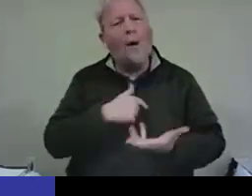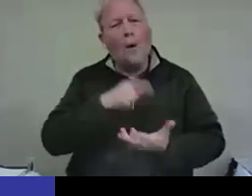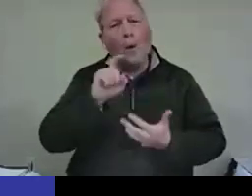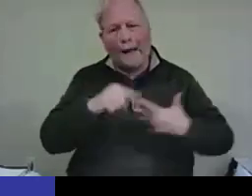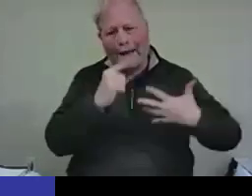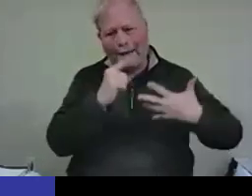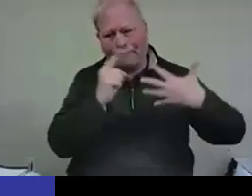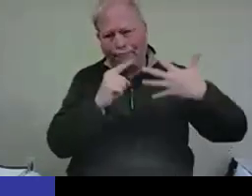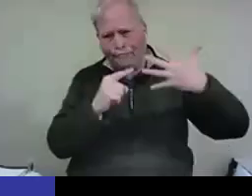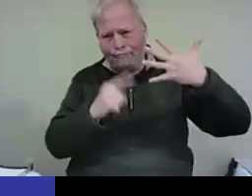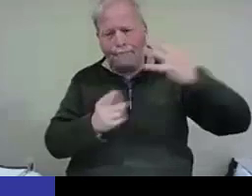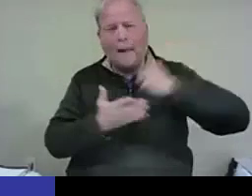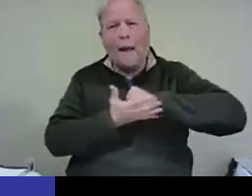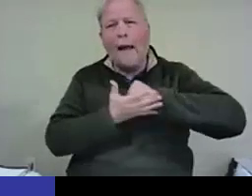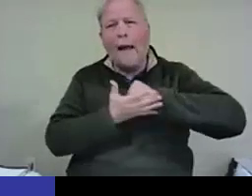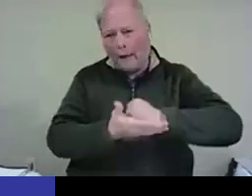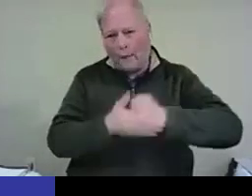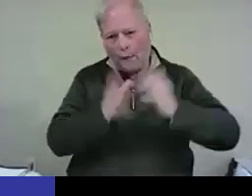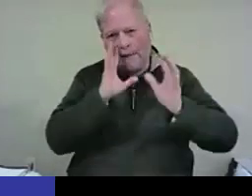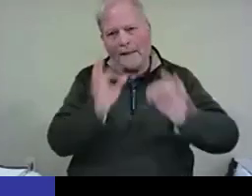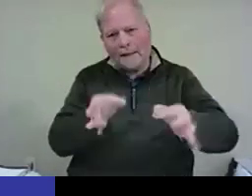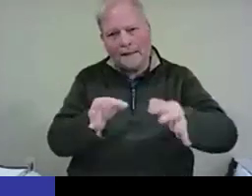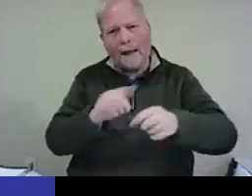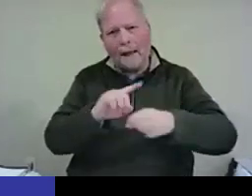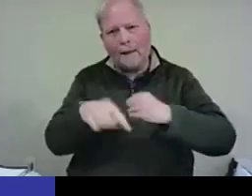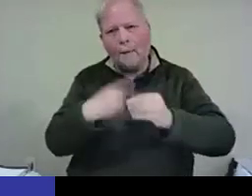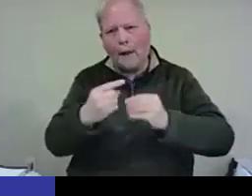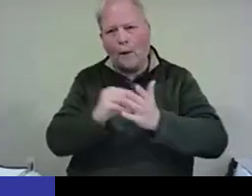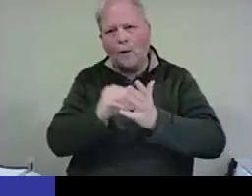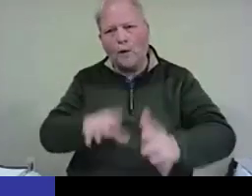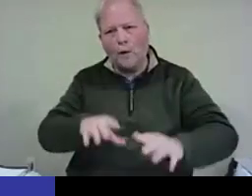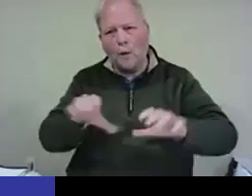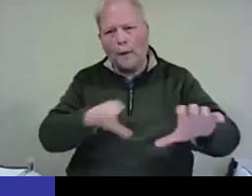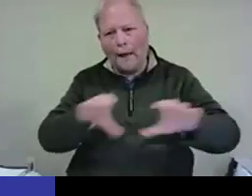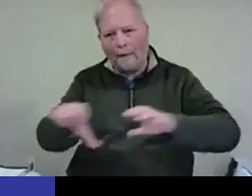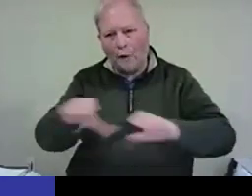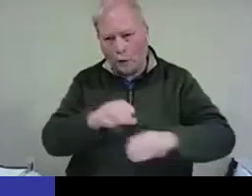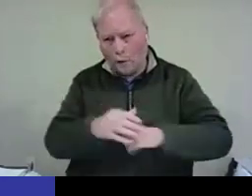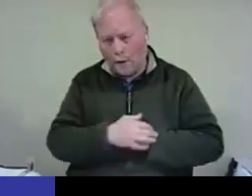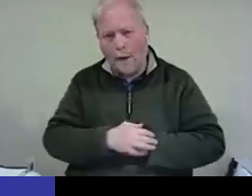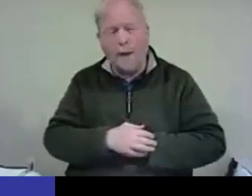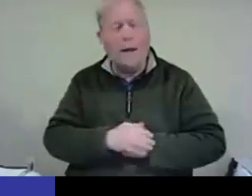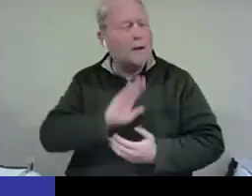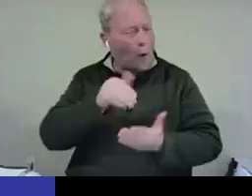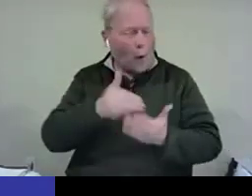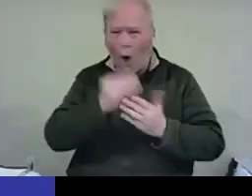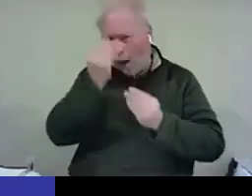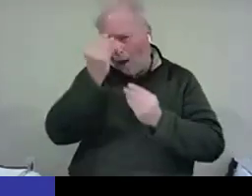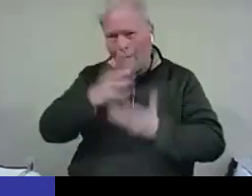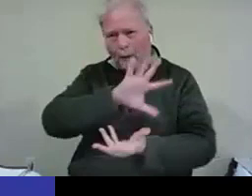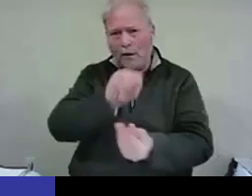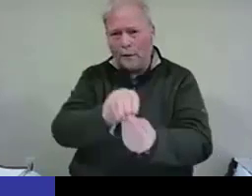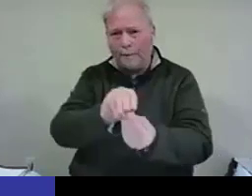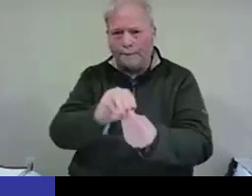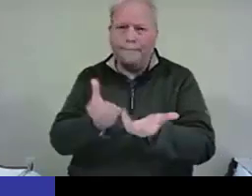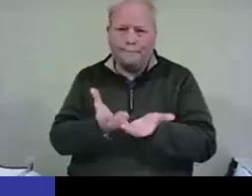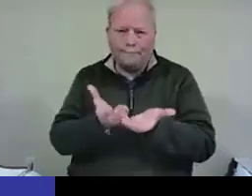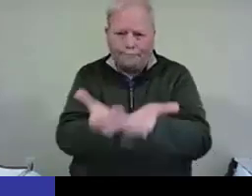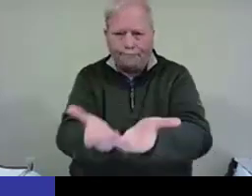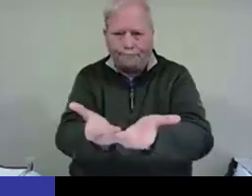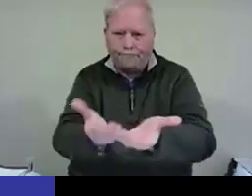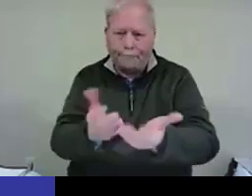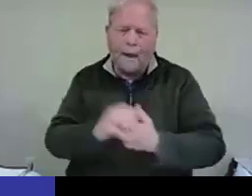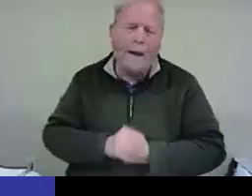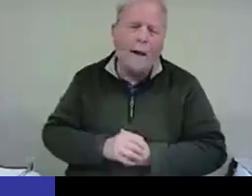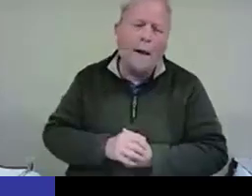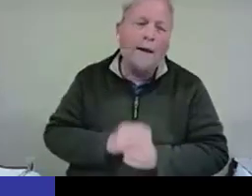can give you a definitive answer about student behavior. You need to put all that information together. And some of the requirements in the rule are